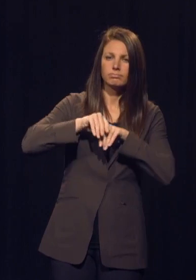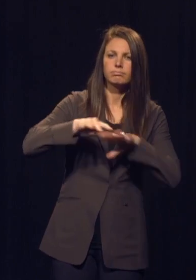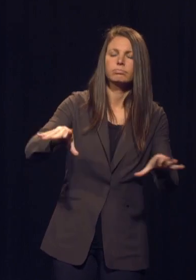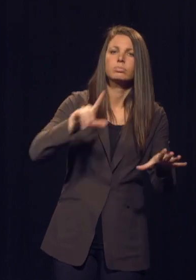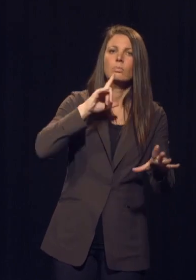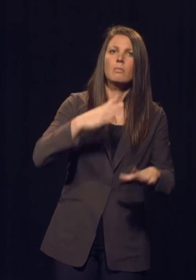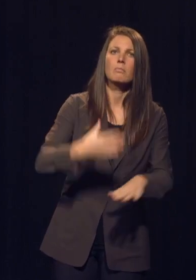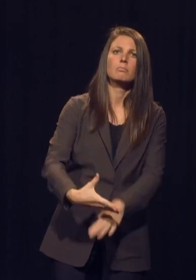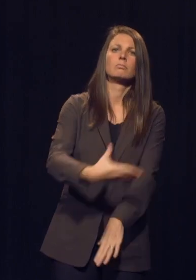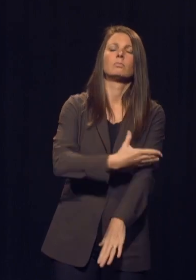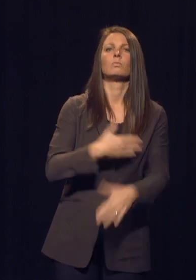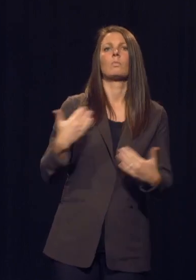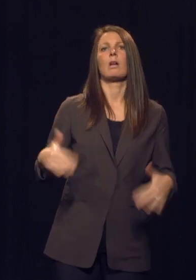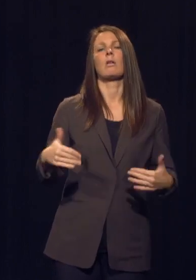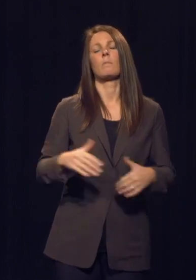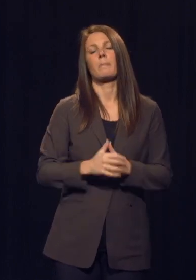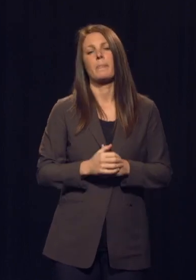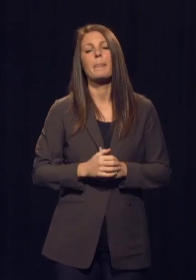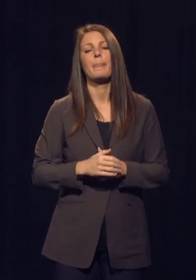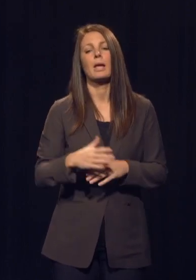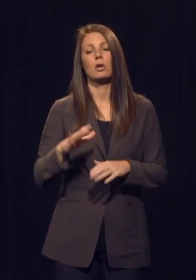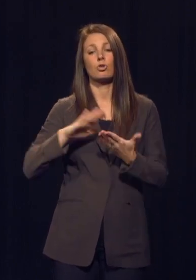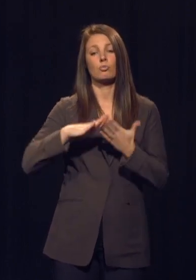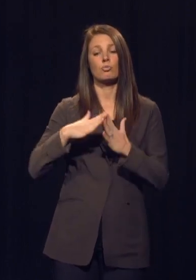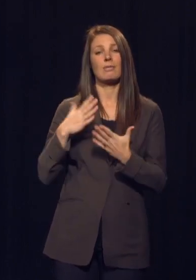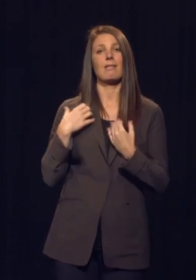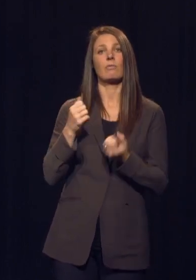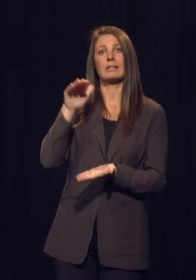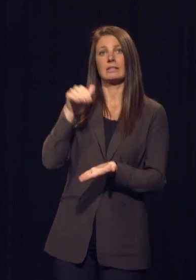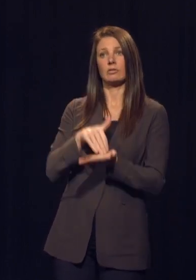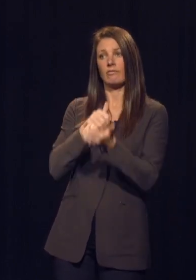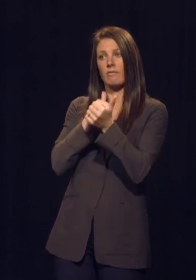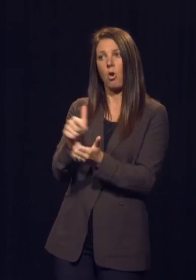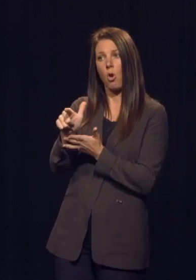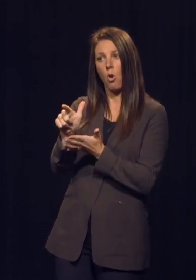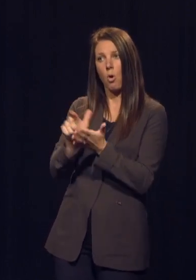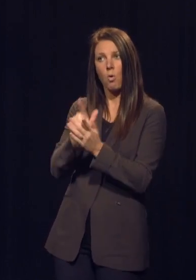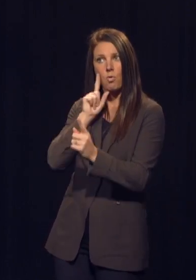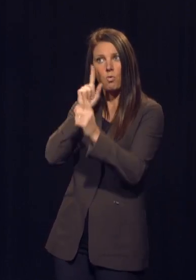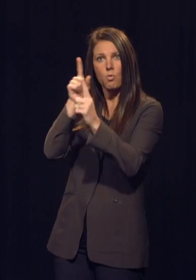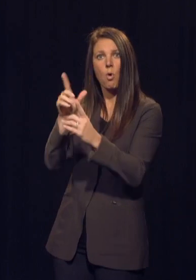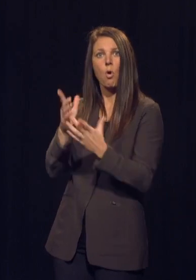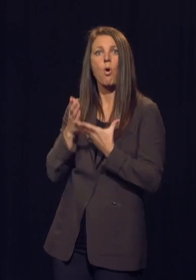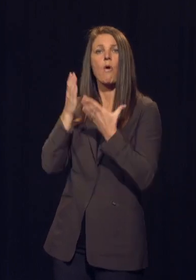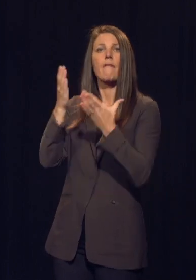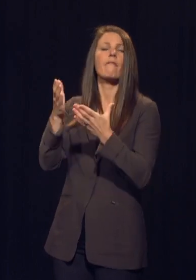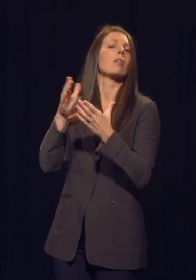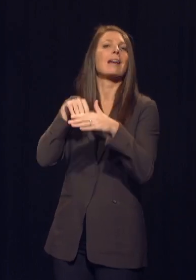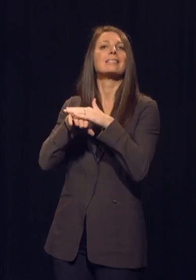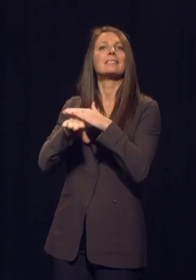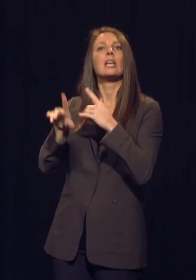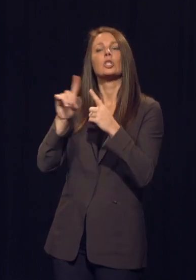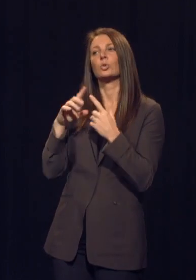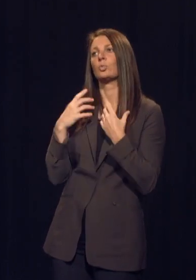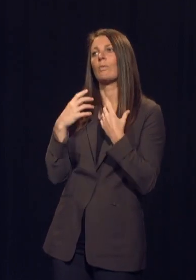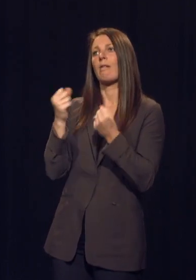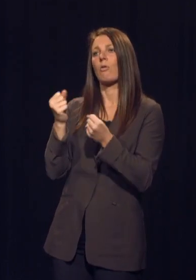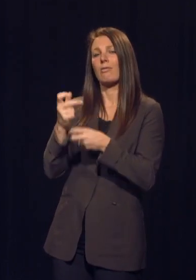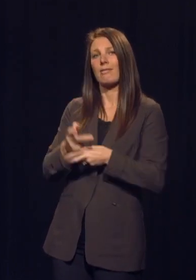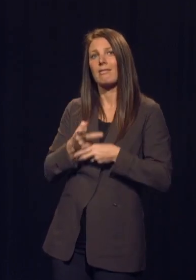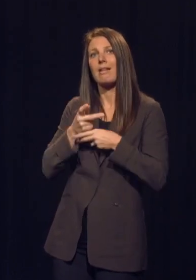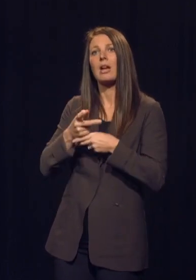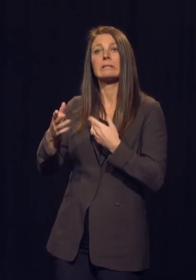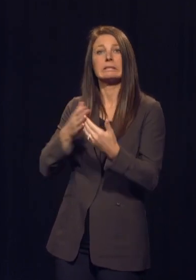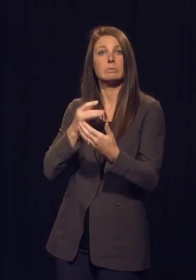undeniable. While community health centers by law and by mission offer access to health care for all regardless of ability to